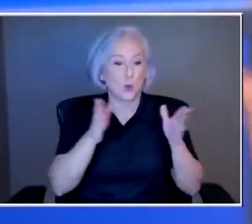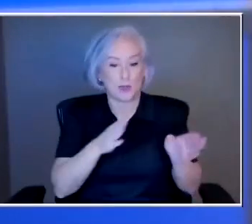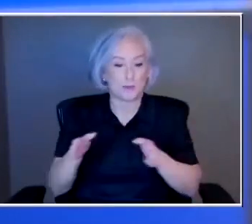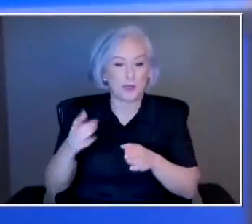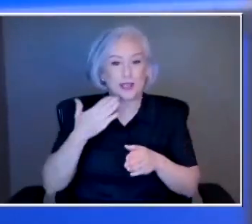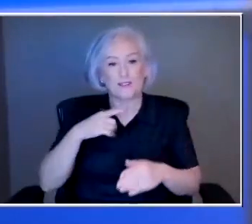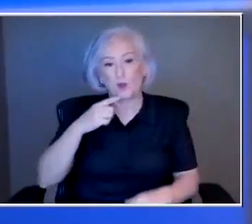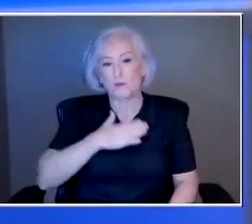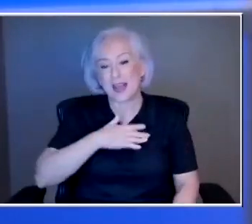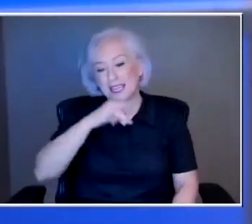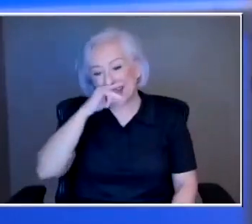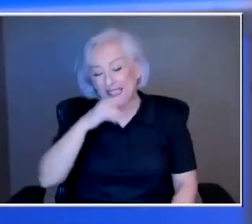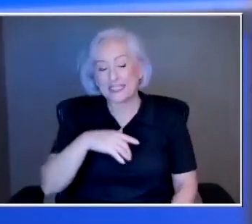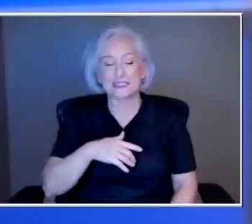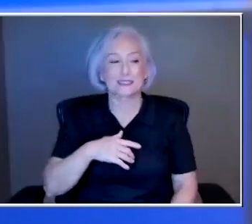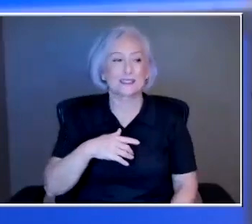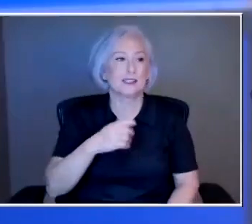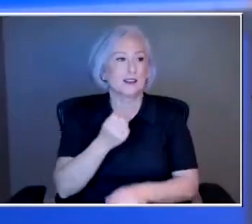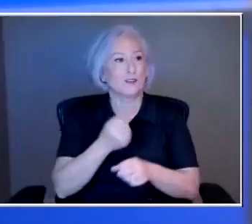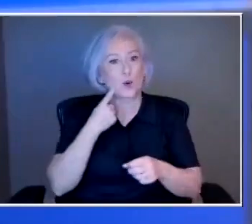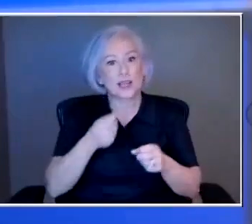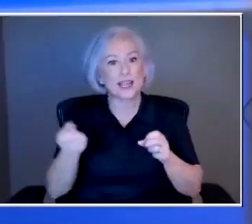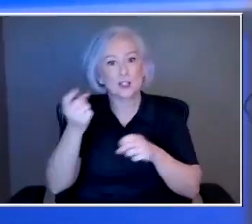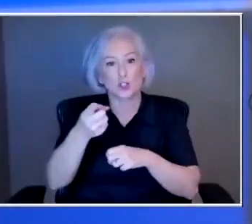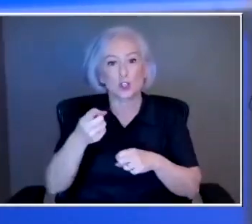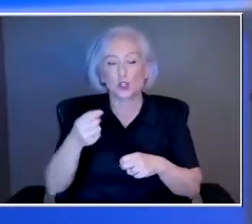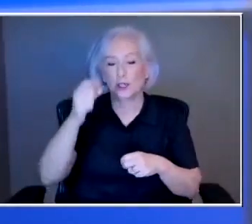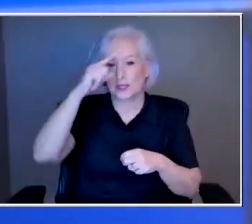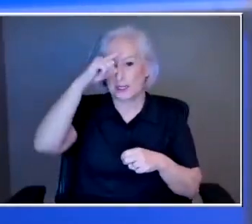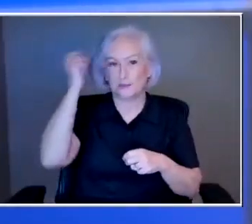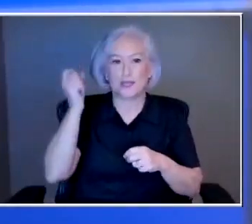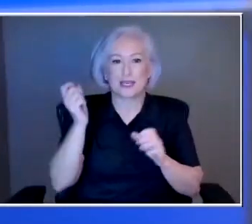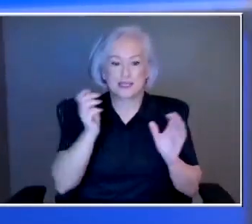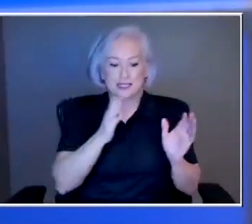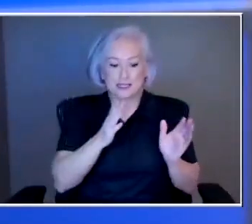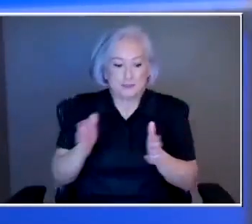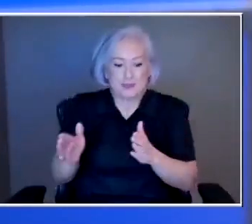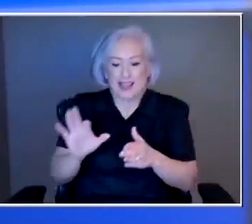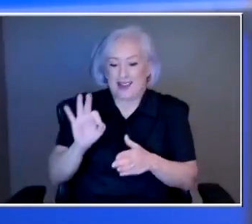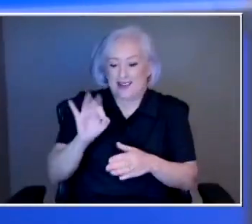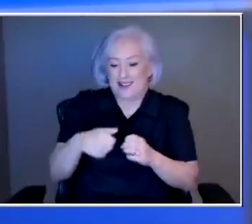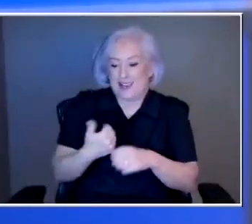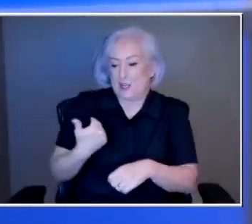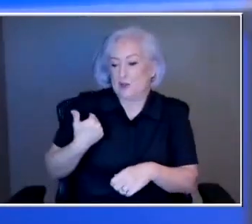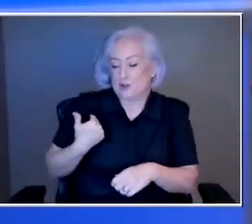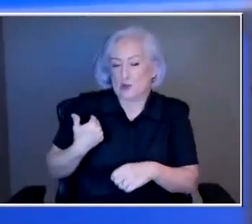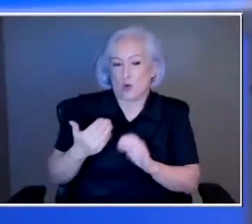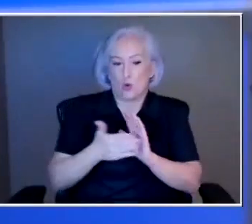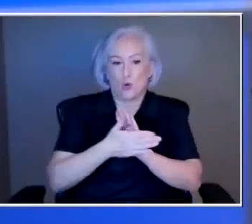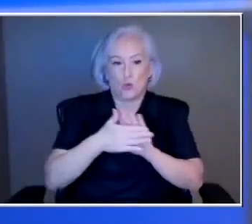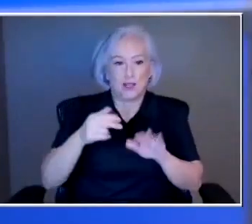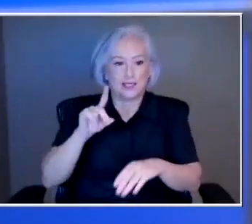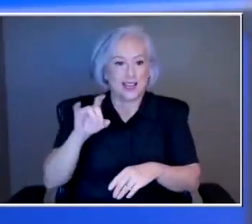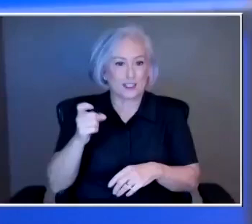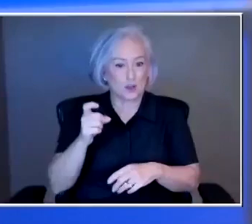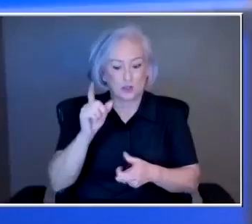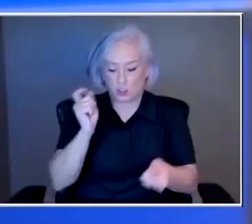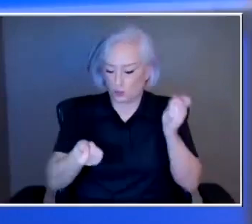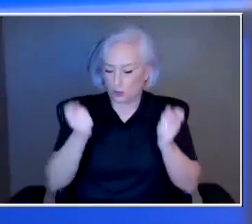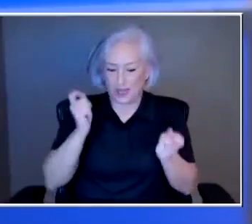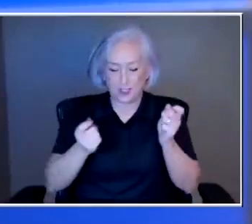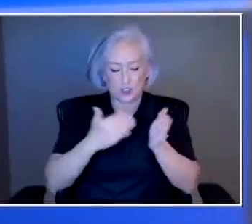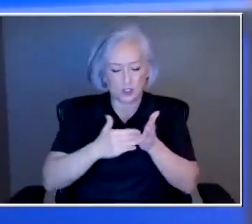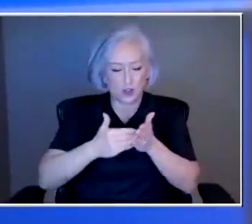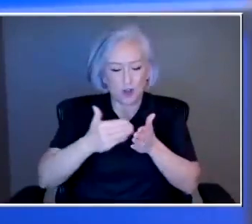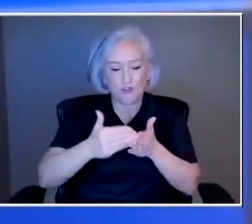plan for next year, because the plan, 9 years ago, being diagnosed, things change so often. So I'm always like,